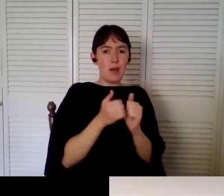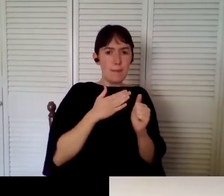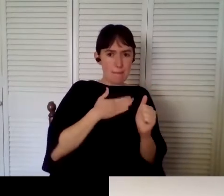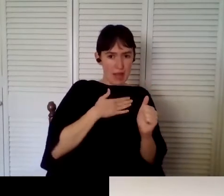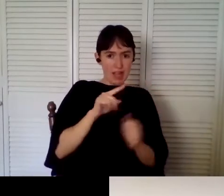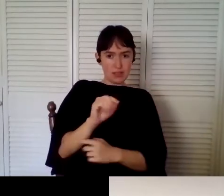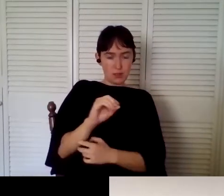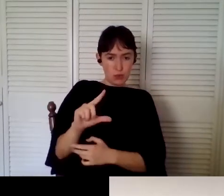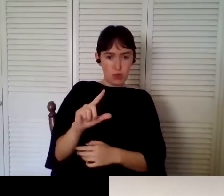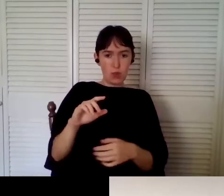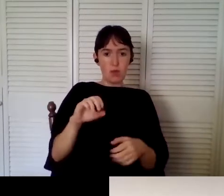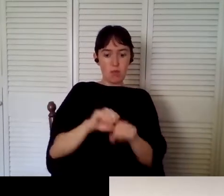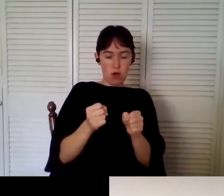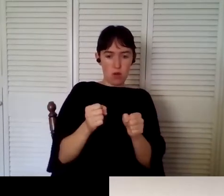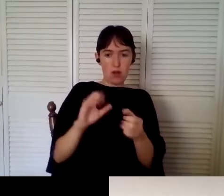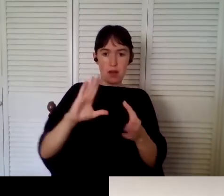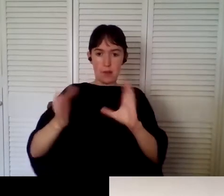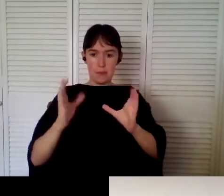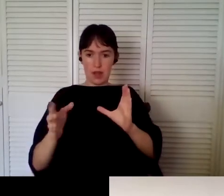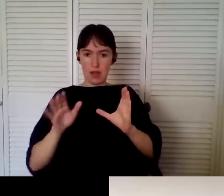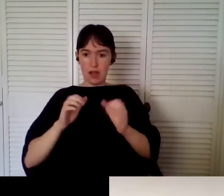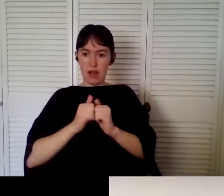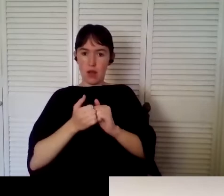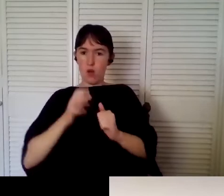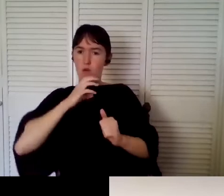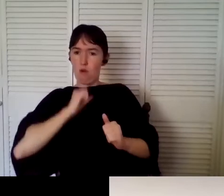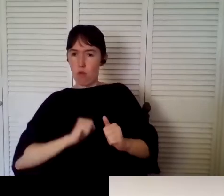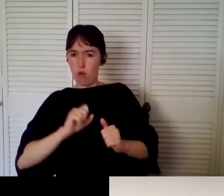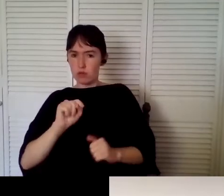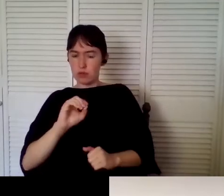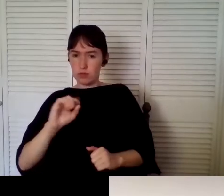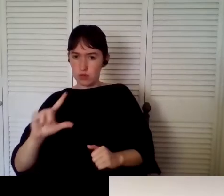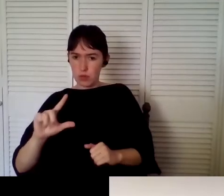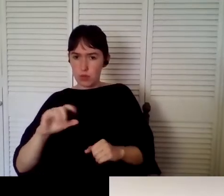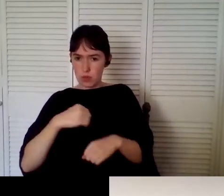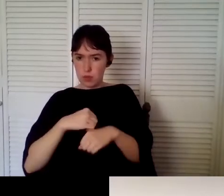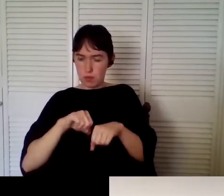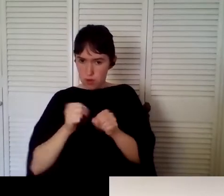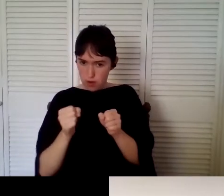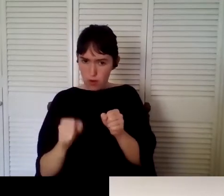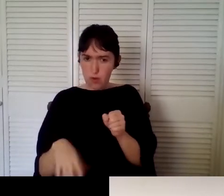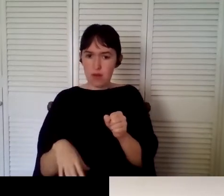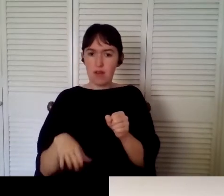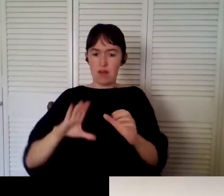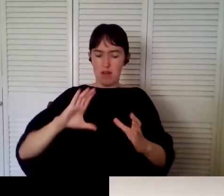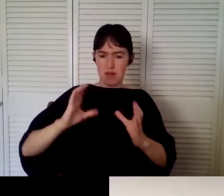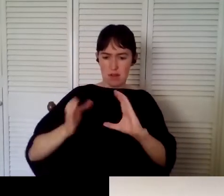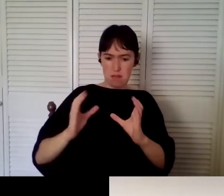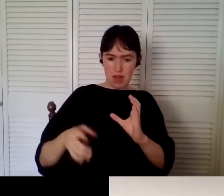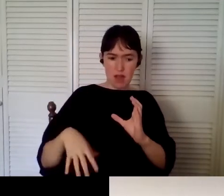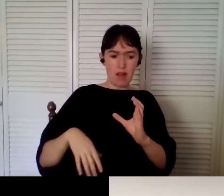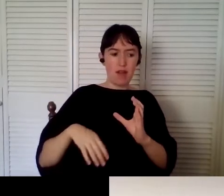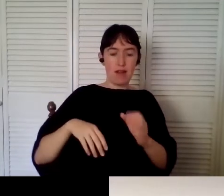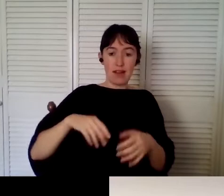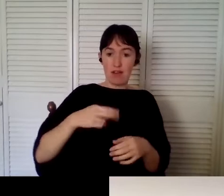we also built thrusting spears and knife blades and used those until they broke, and then compared the fractures across